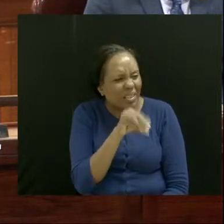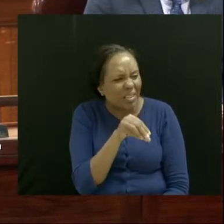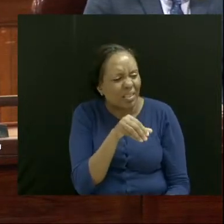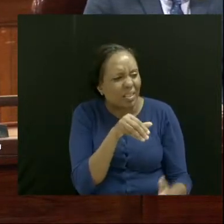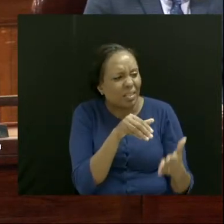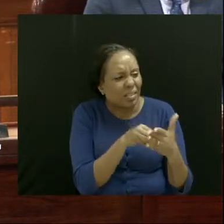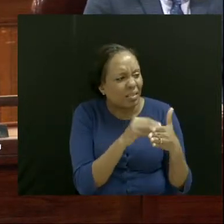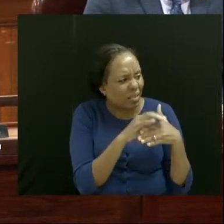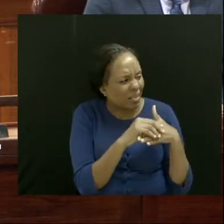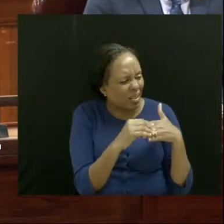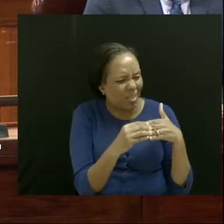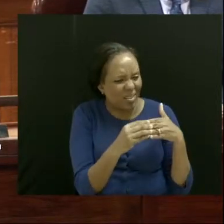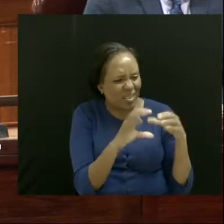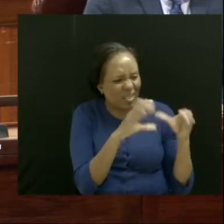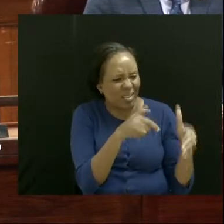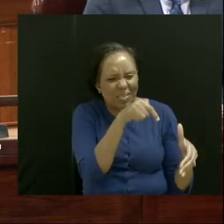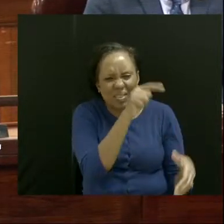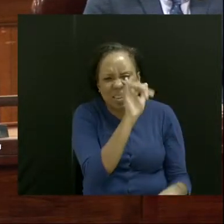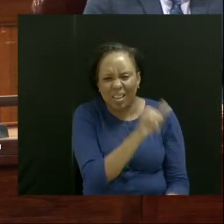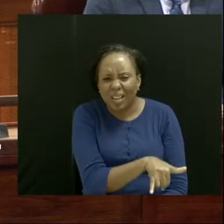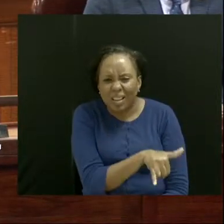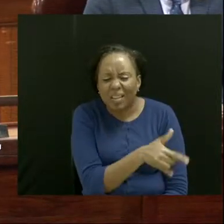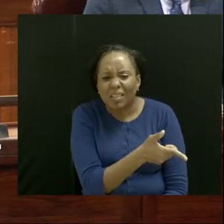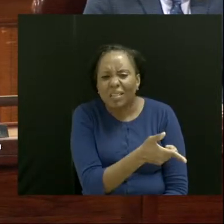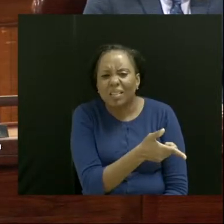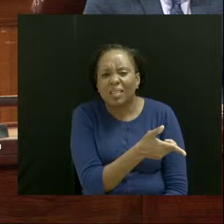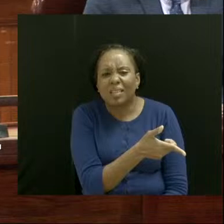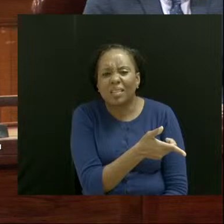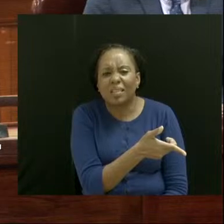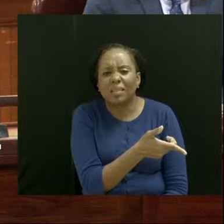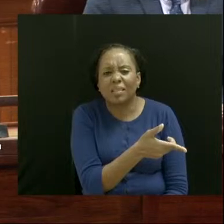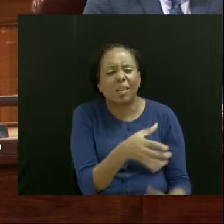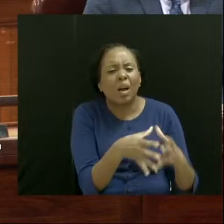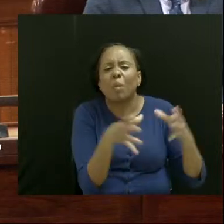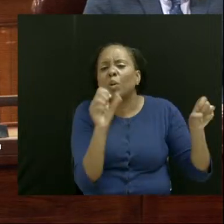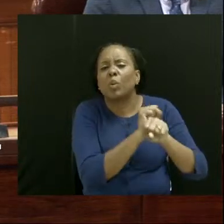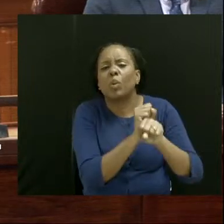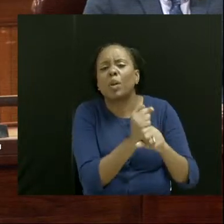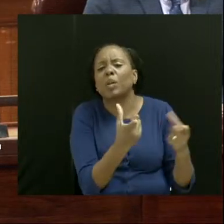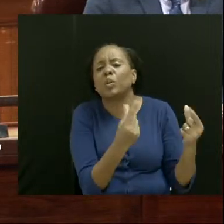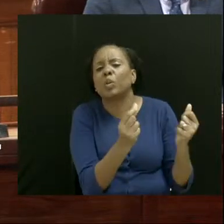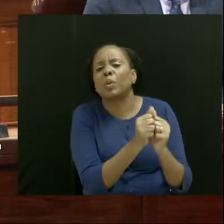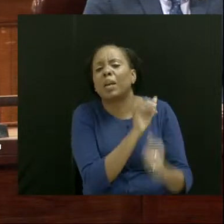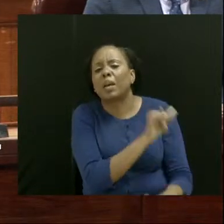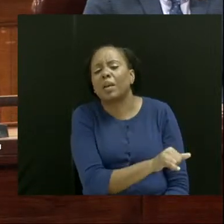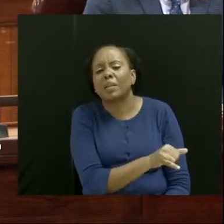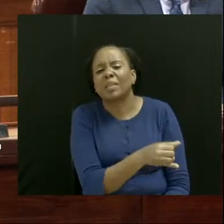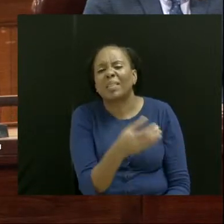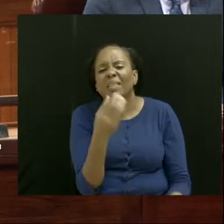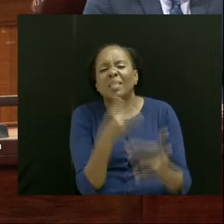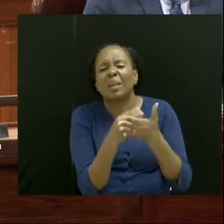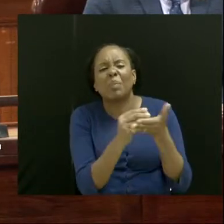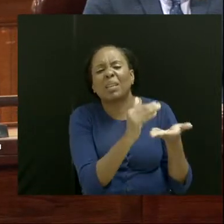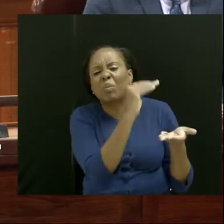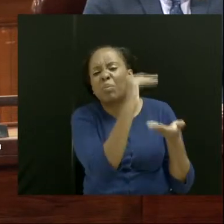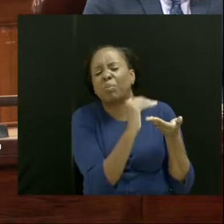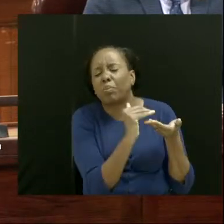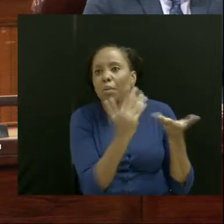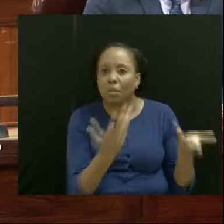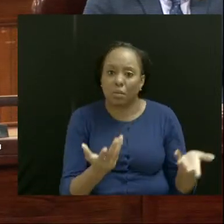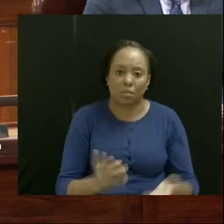$4.5 trillion. How serious are we? So these are growth-related